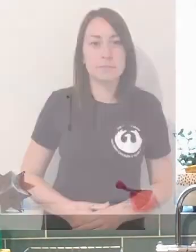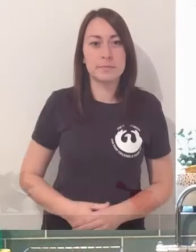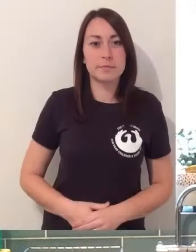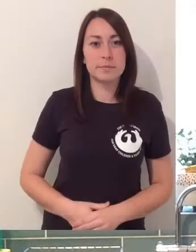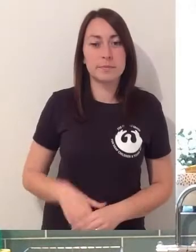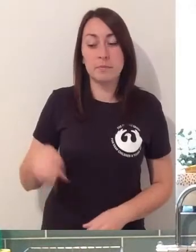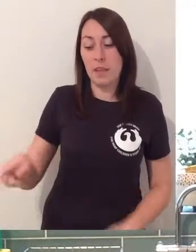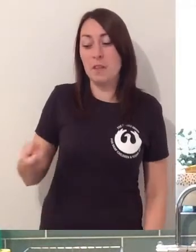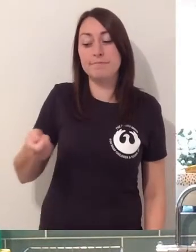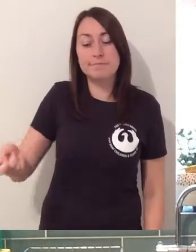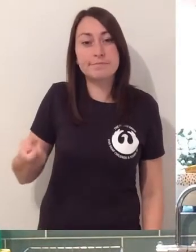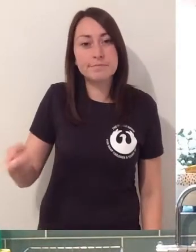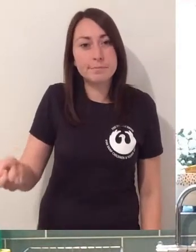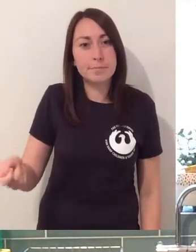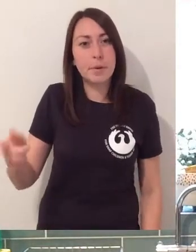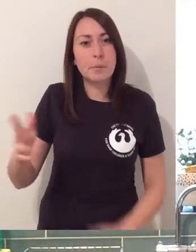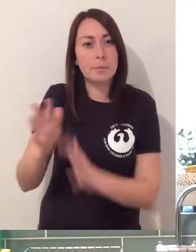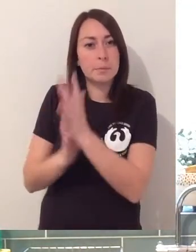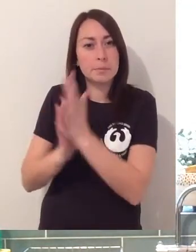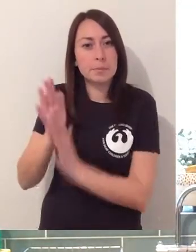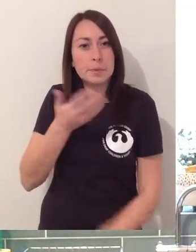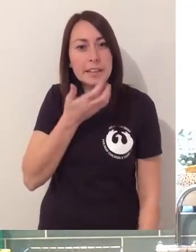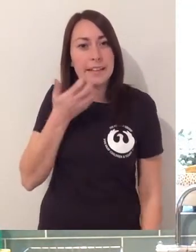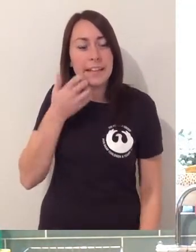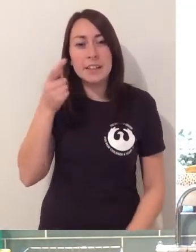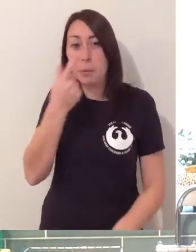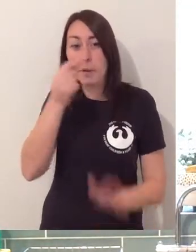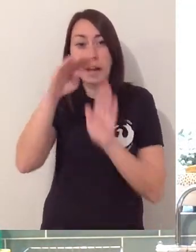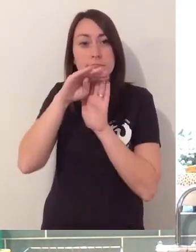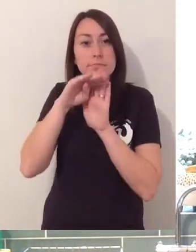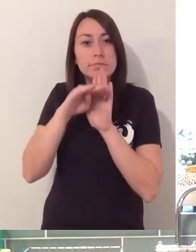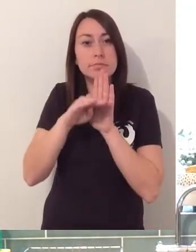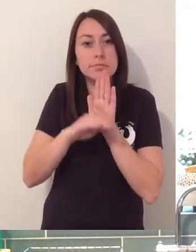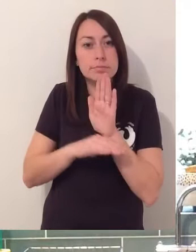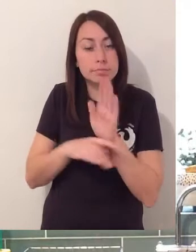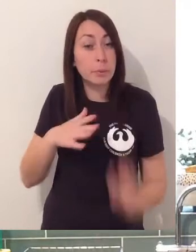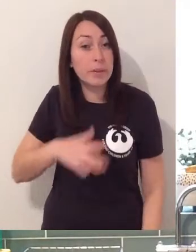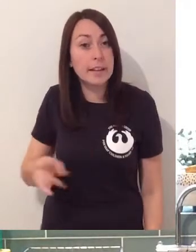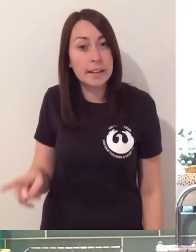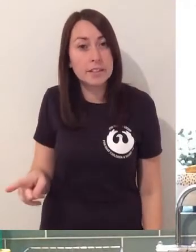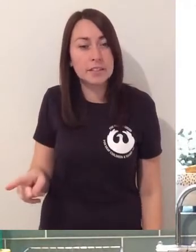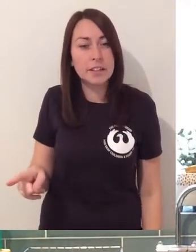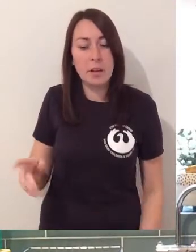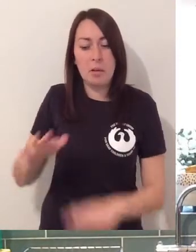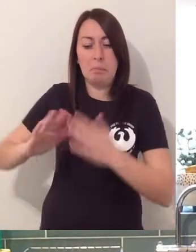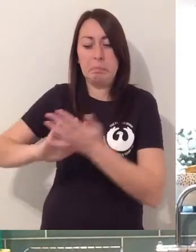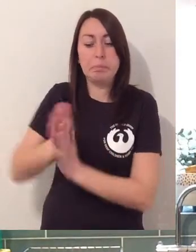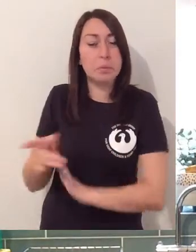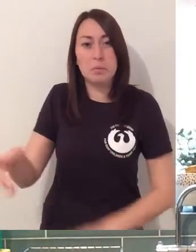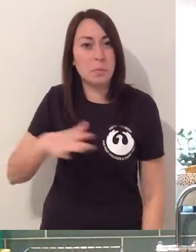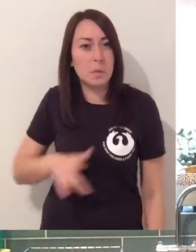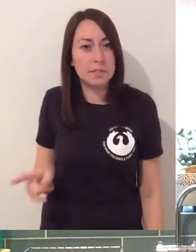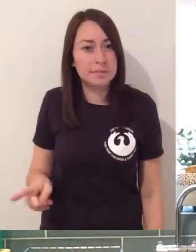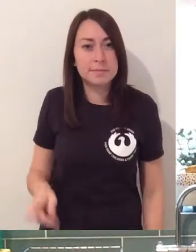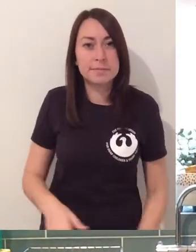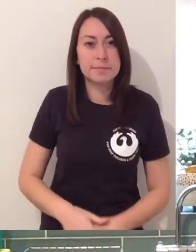So while that is frying, again just on a, maybe lower it down the heat if you need to. You don't want to burn it.